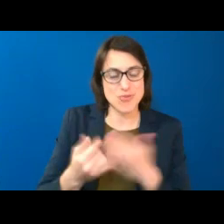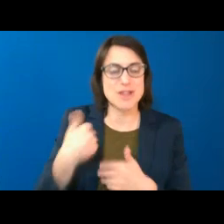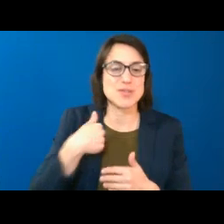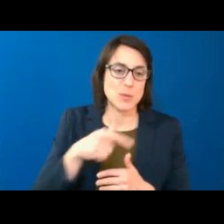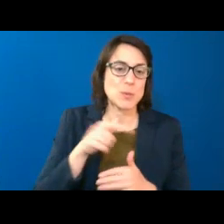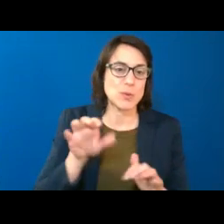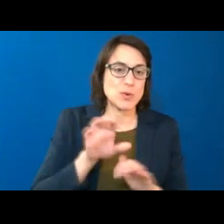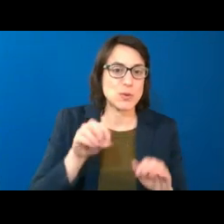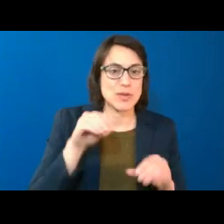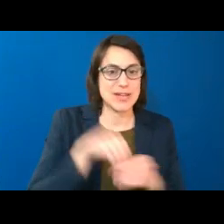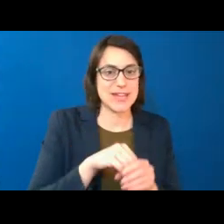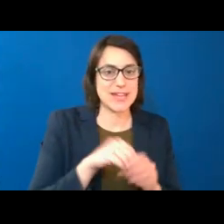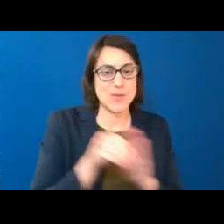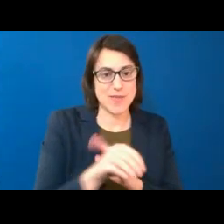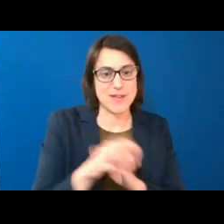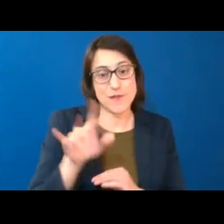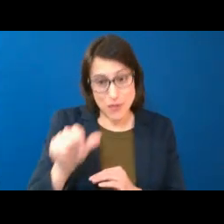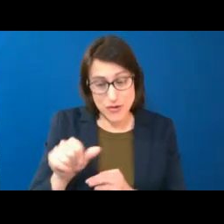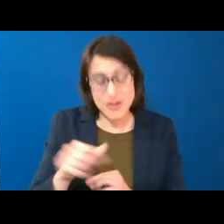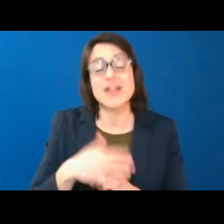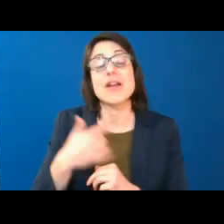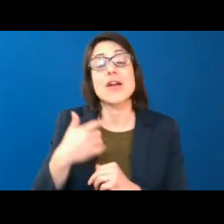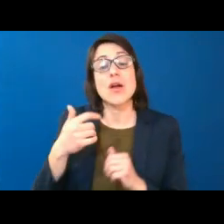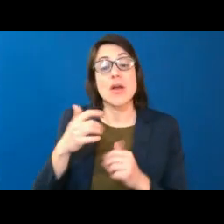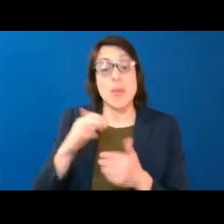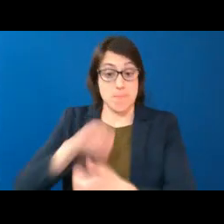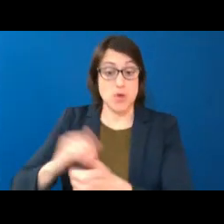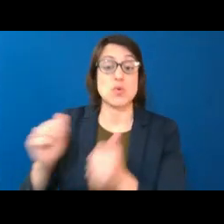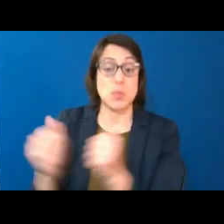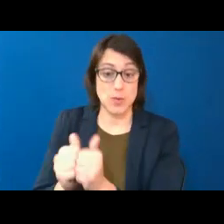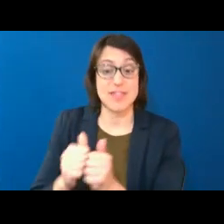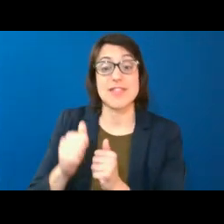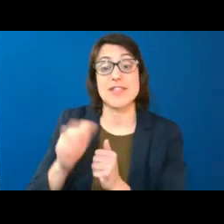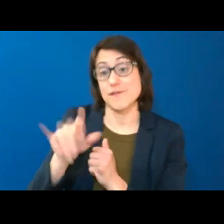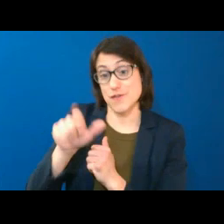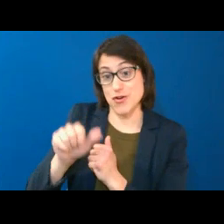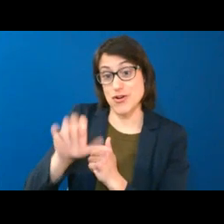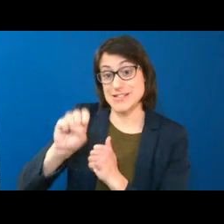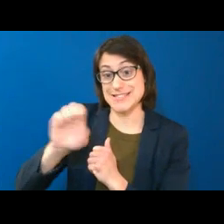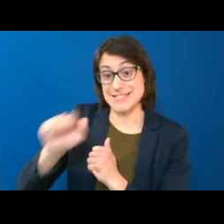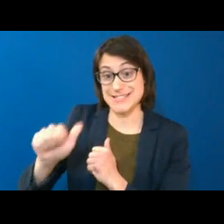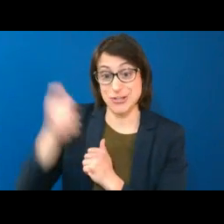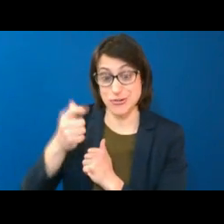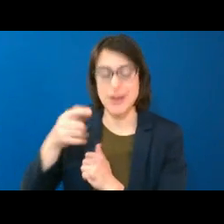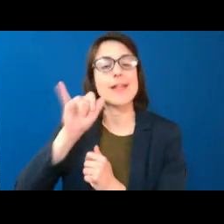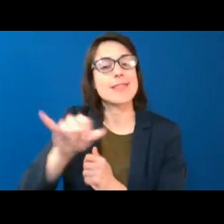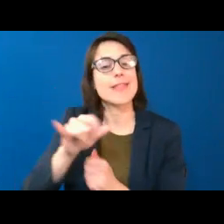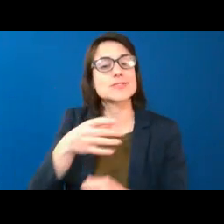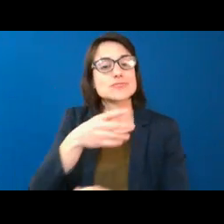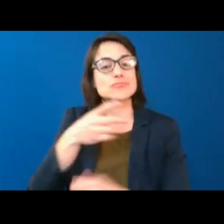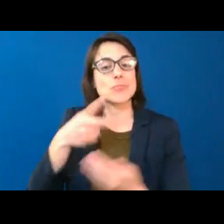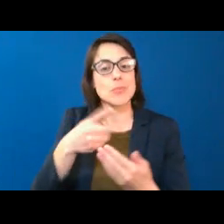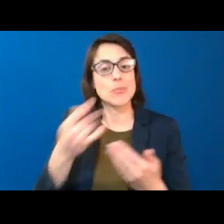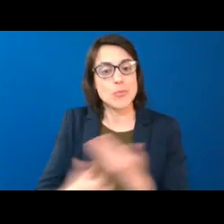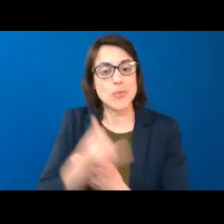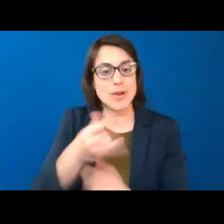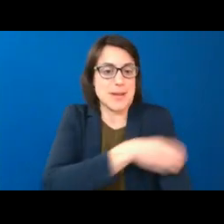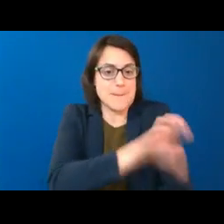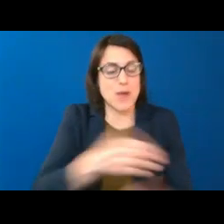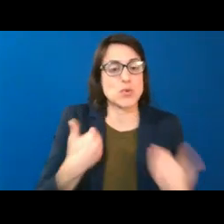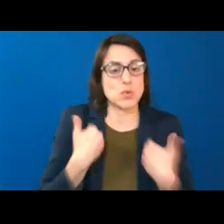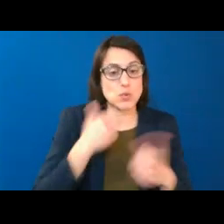Sea Grant, that we are calling Plastic Free Cities, which is a project about empowering youth to work with businesses and